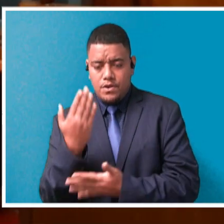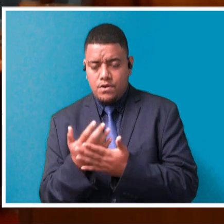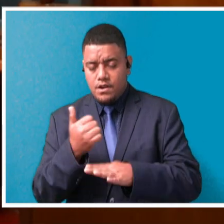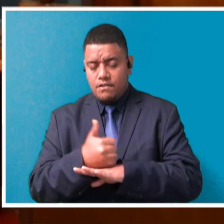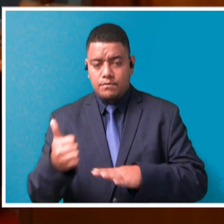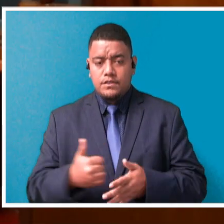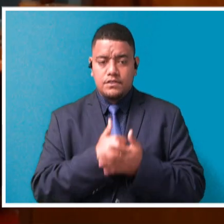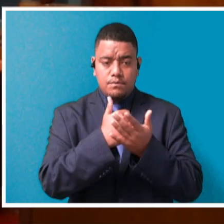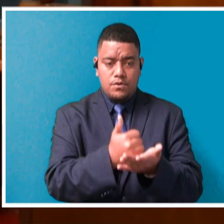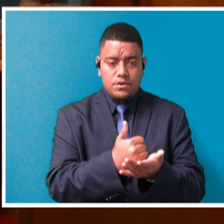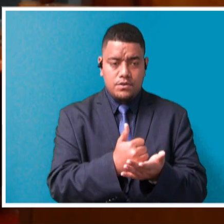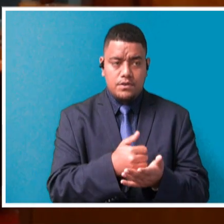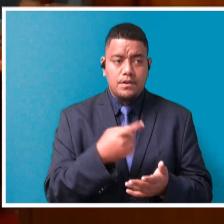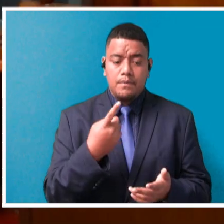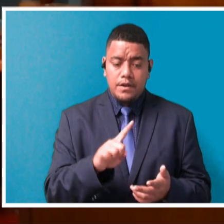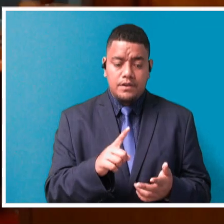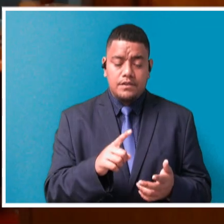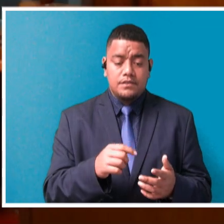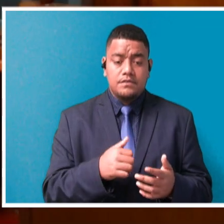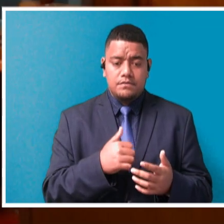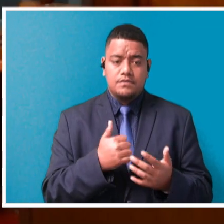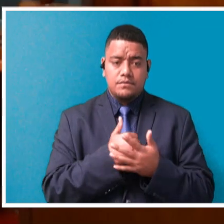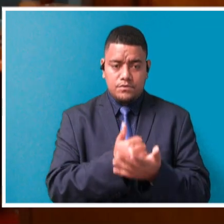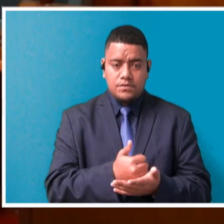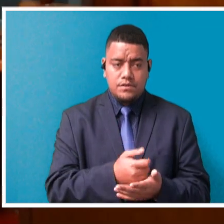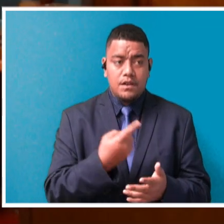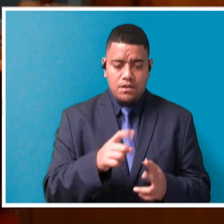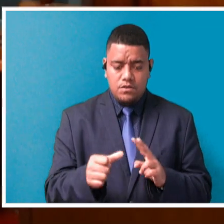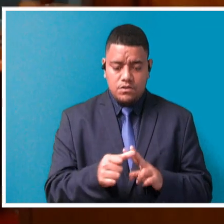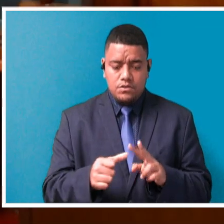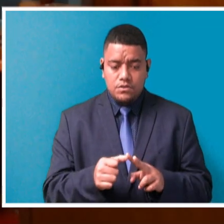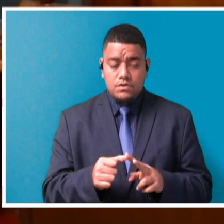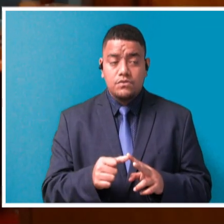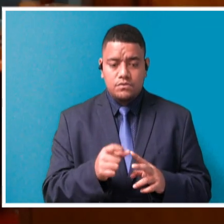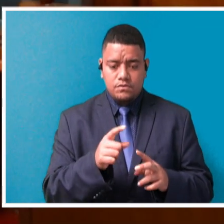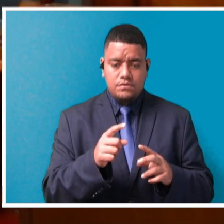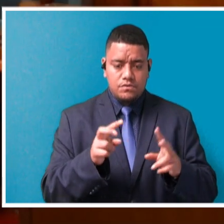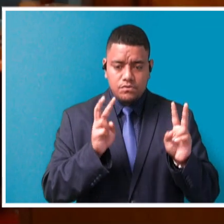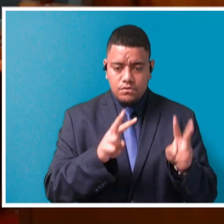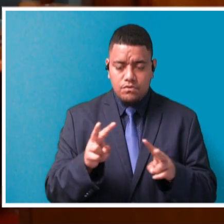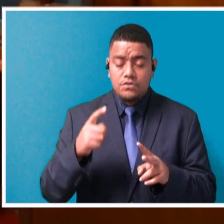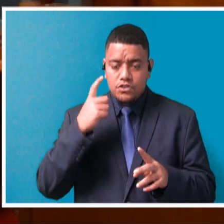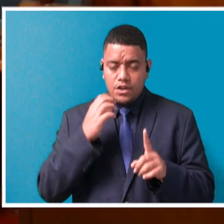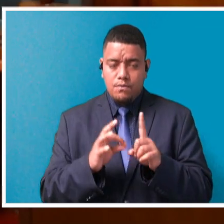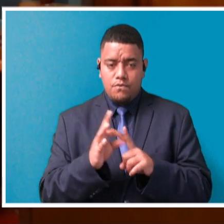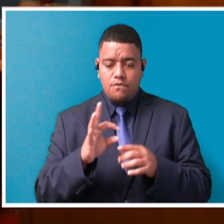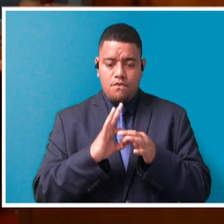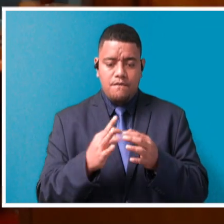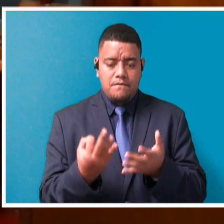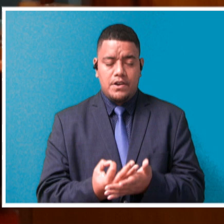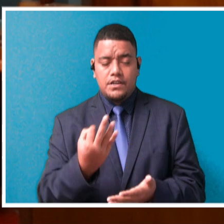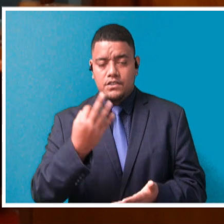support and backing, but it is actively seeking to enhance its own